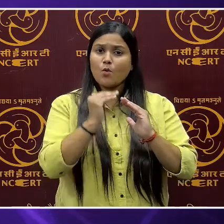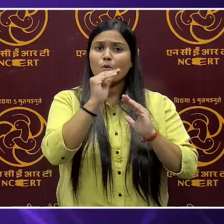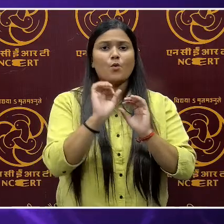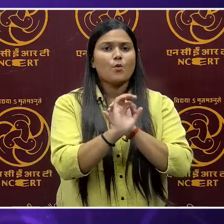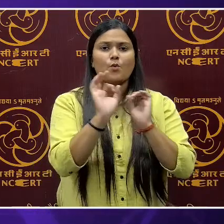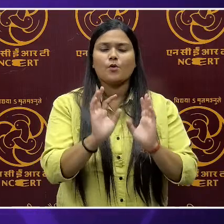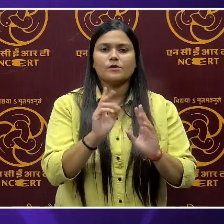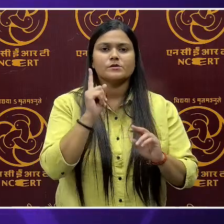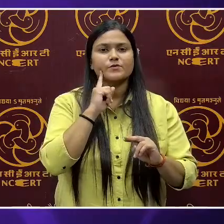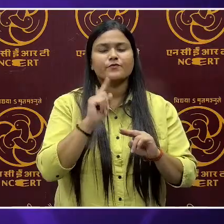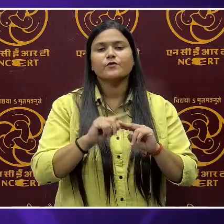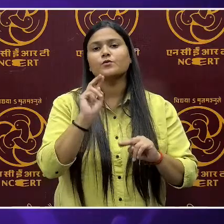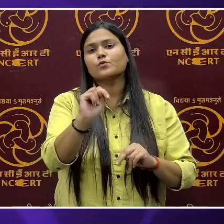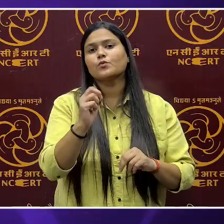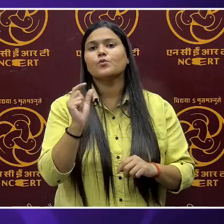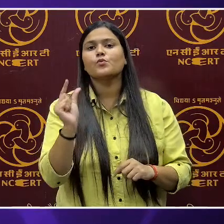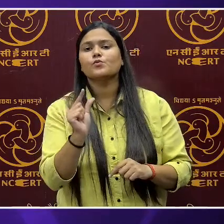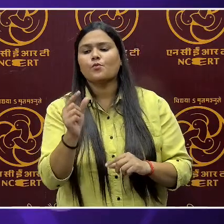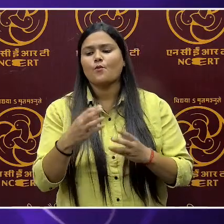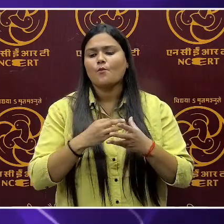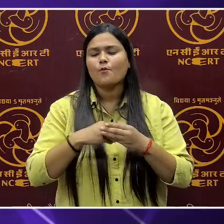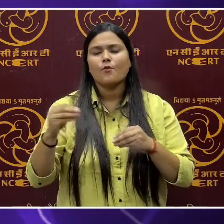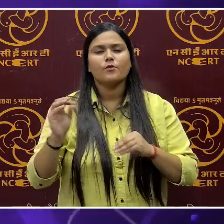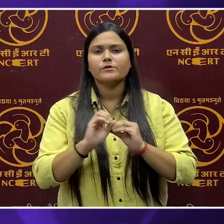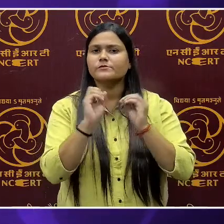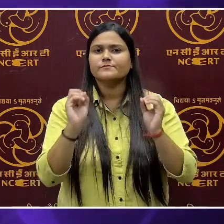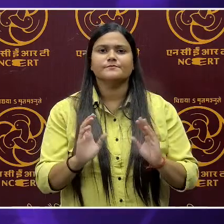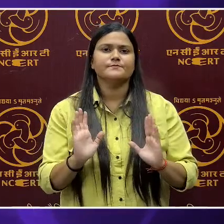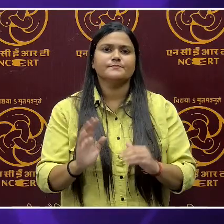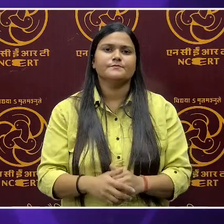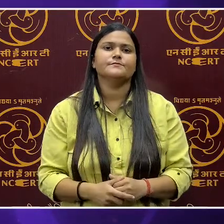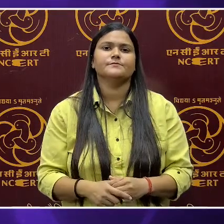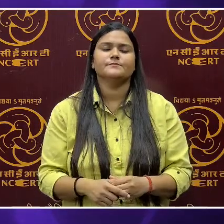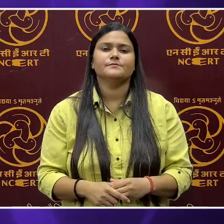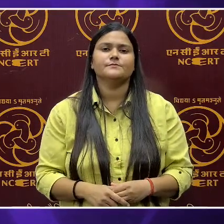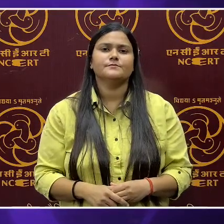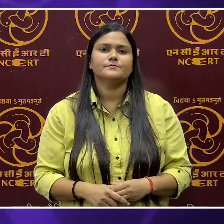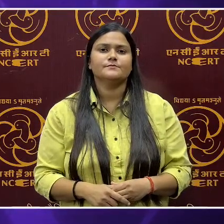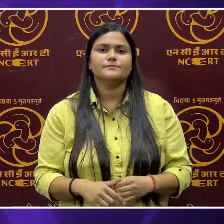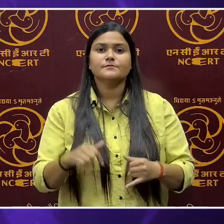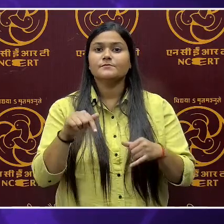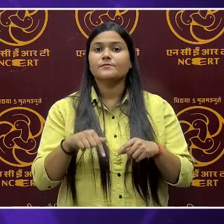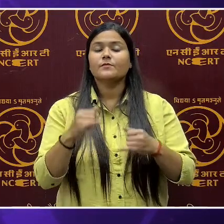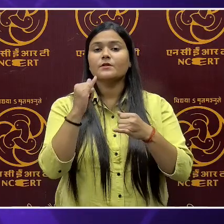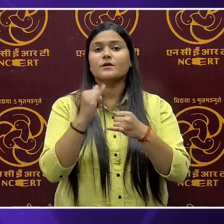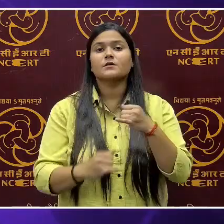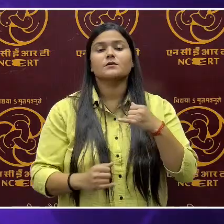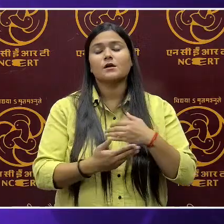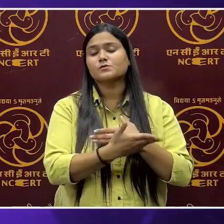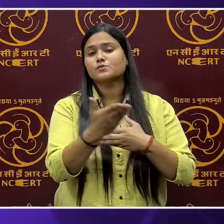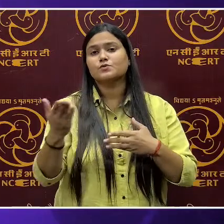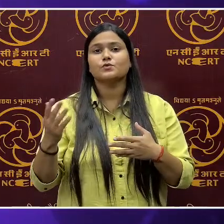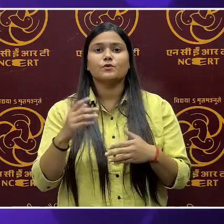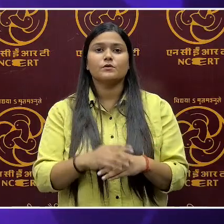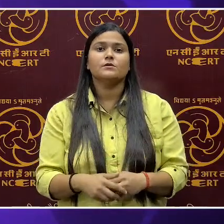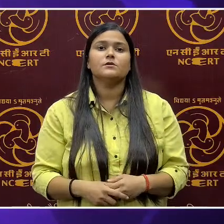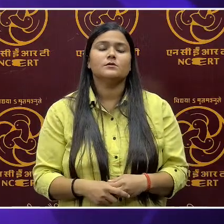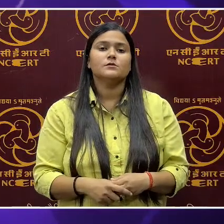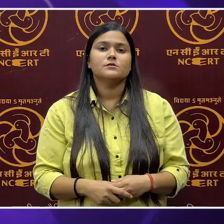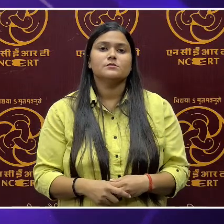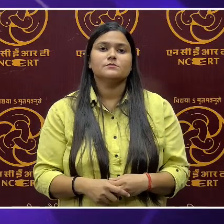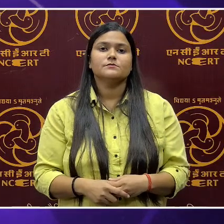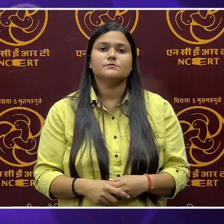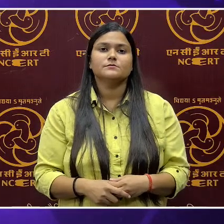and if there is some water you are wasting. And finally, I want all of you to say